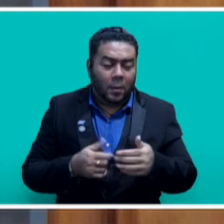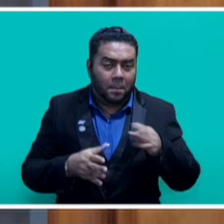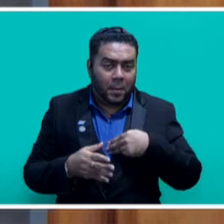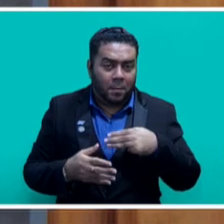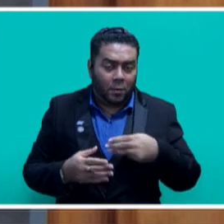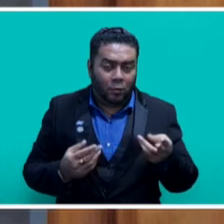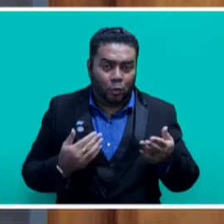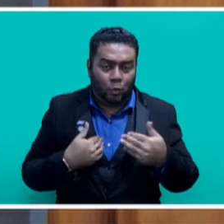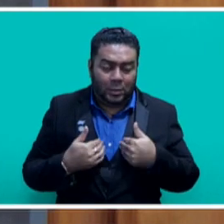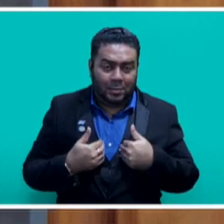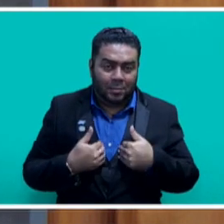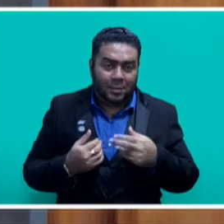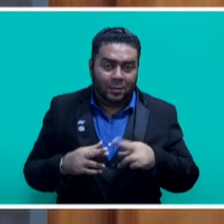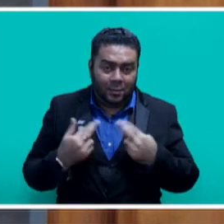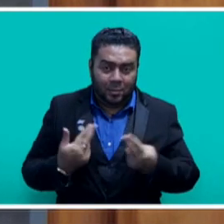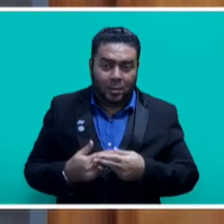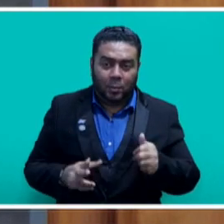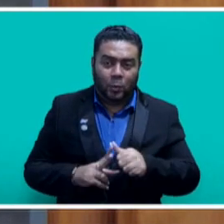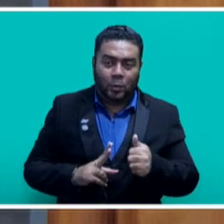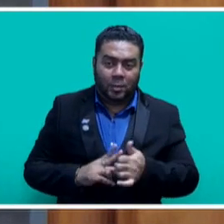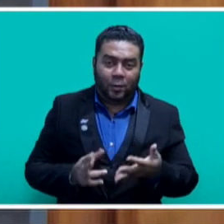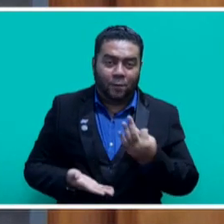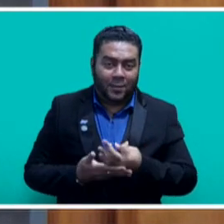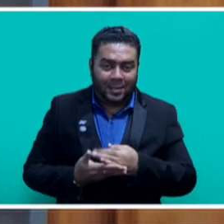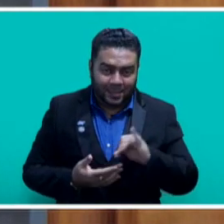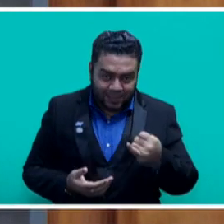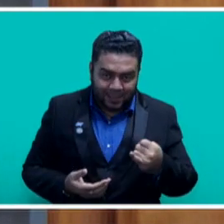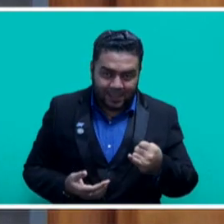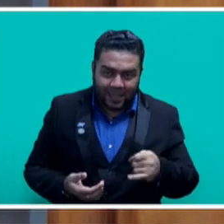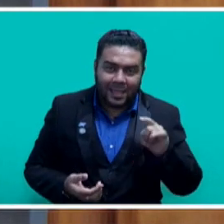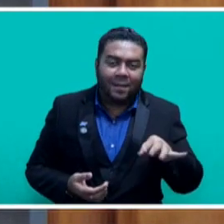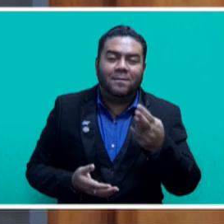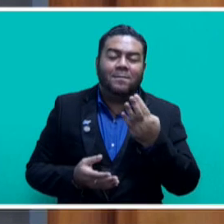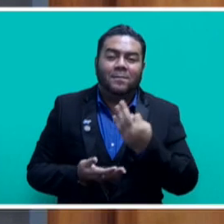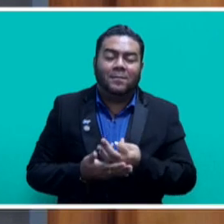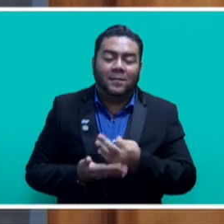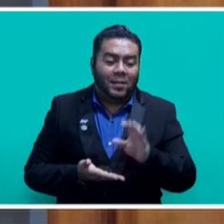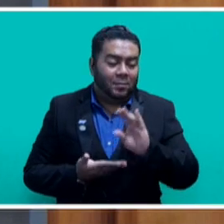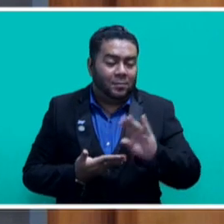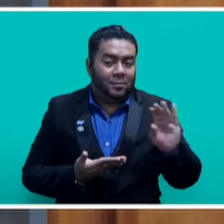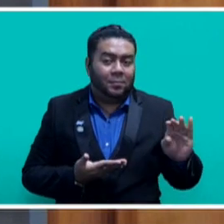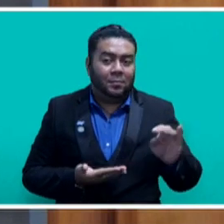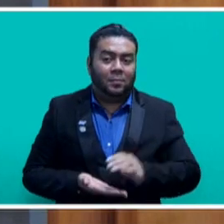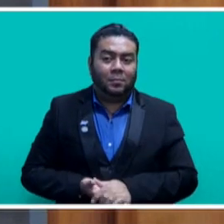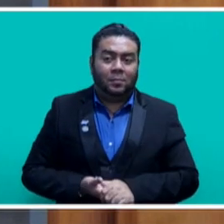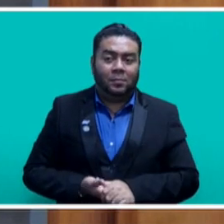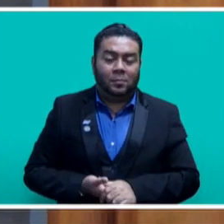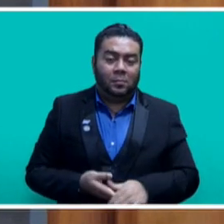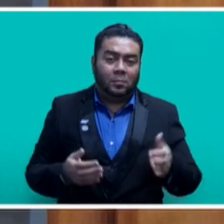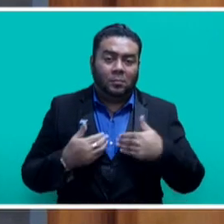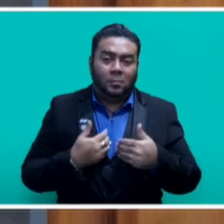family, but we also agreed to help to fund it. That funding commitment is determined by the